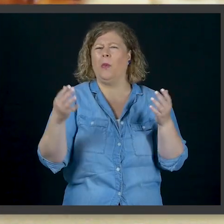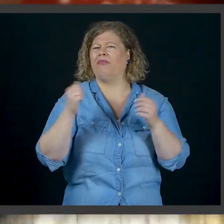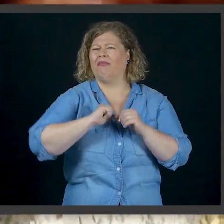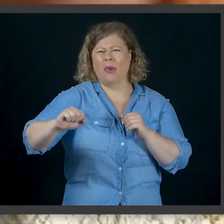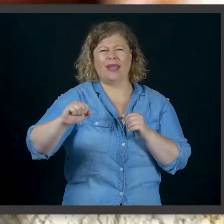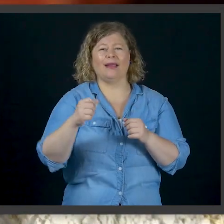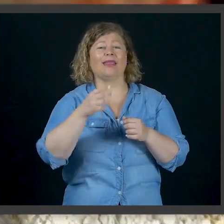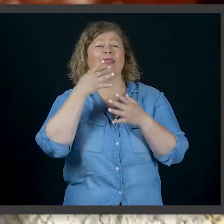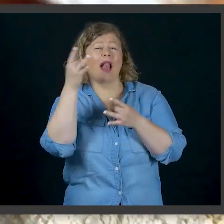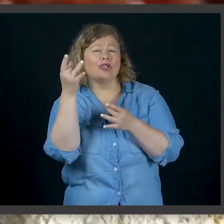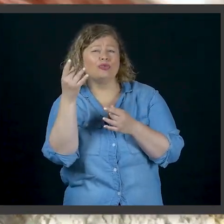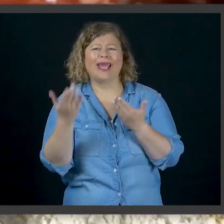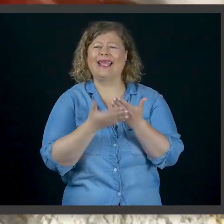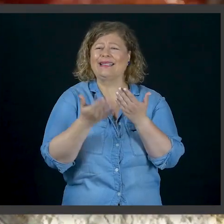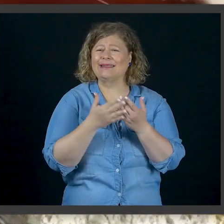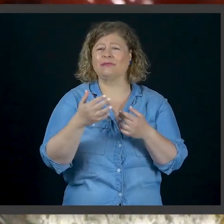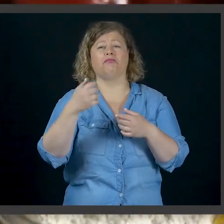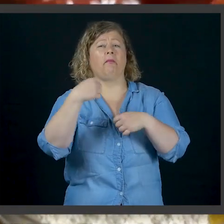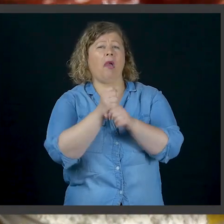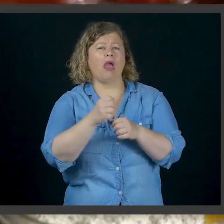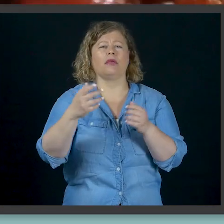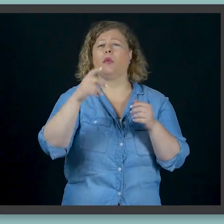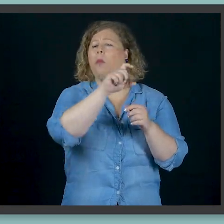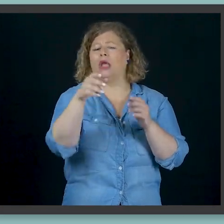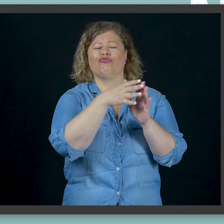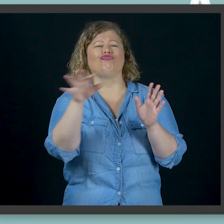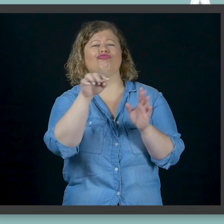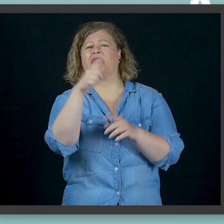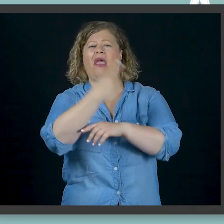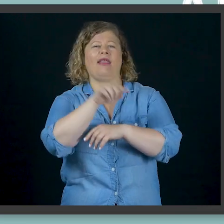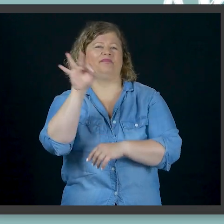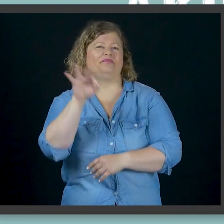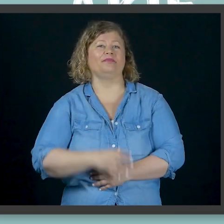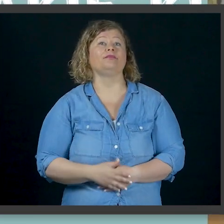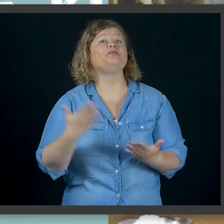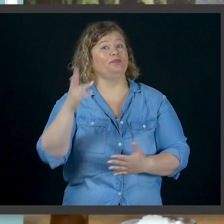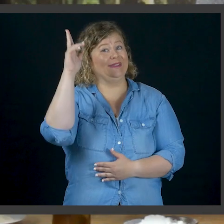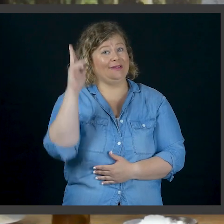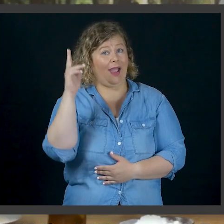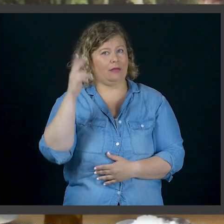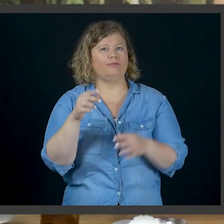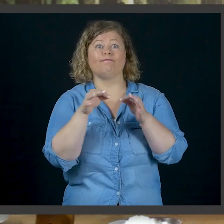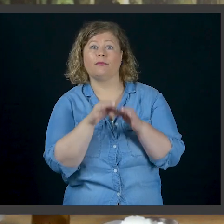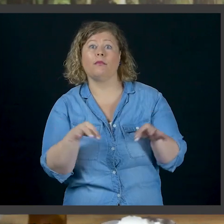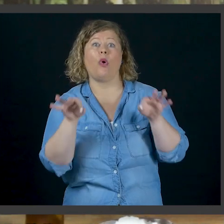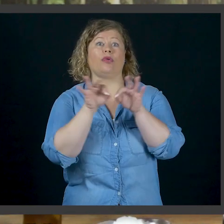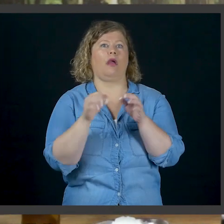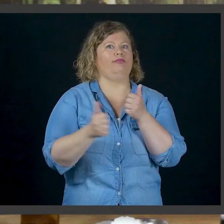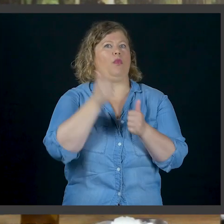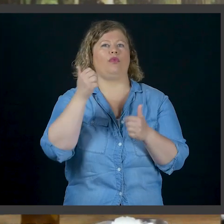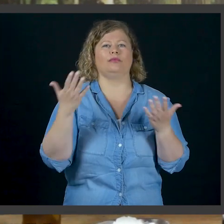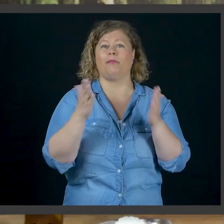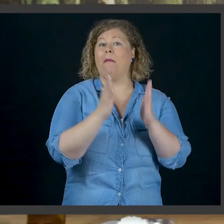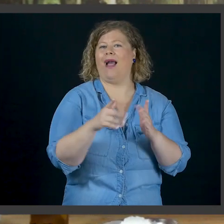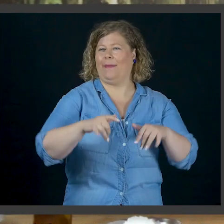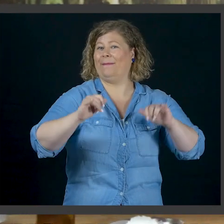delicious, and so easy to make any day of the week. So let's start. The most important part of the